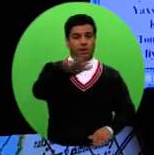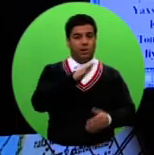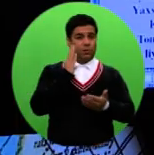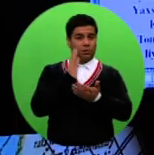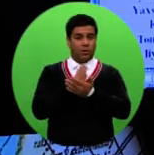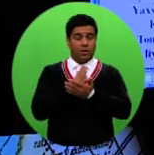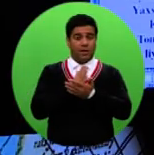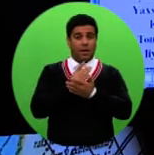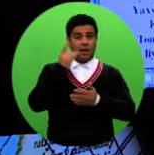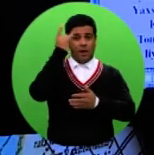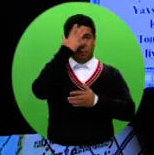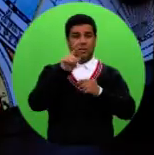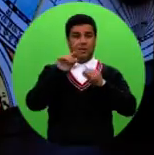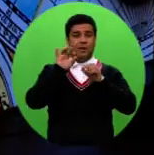qit'asi